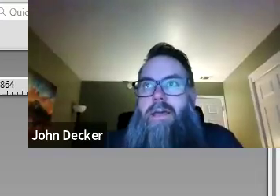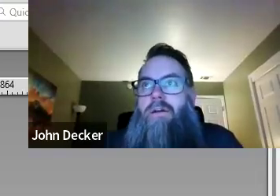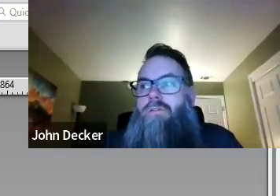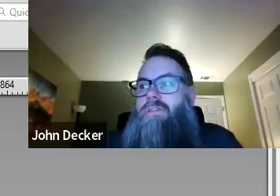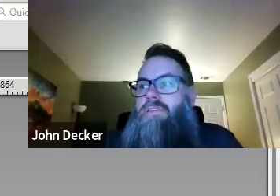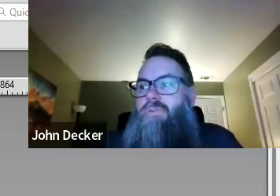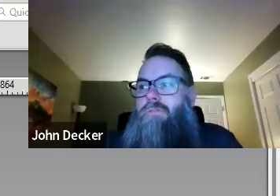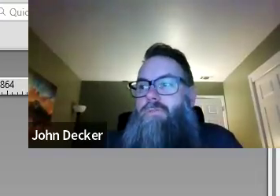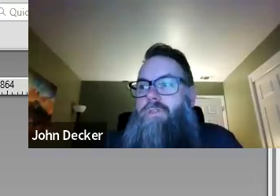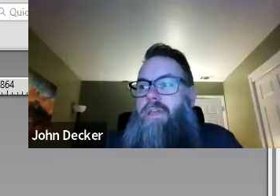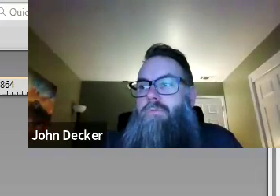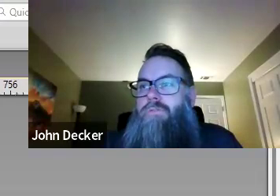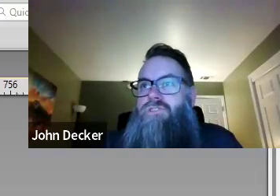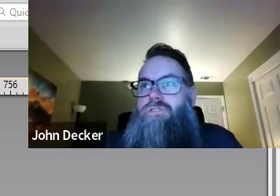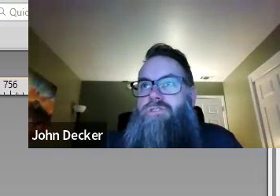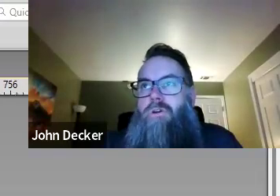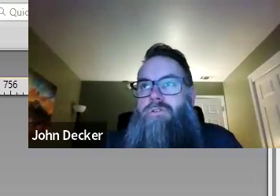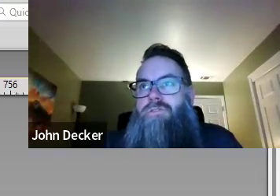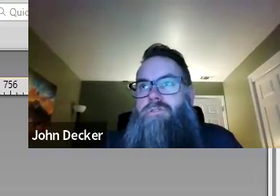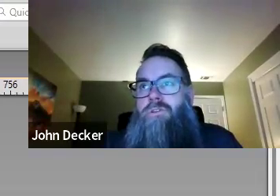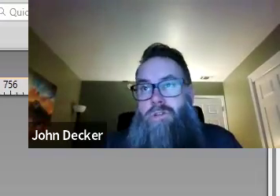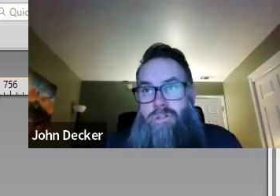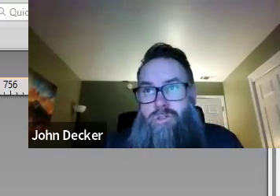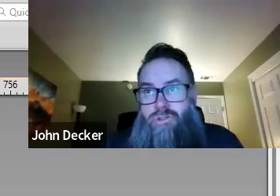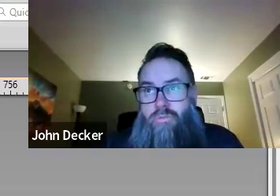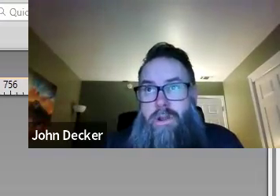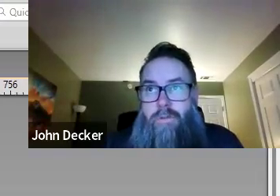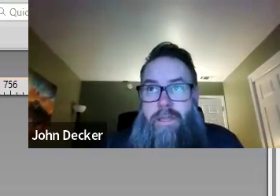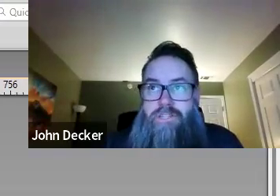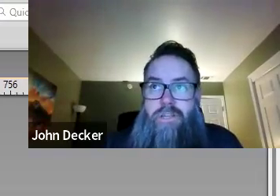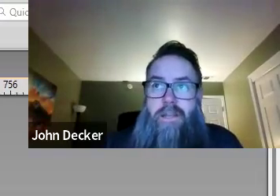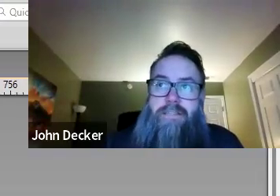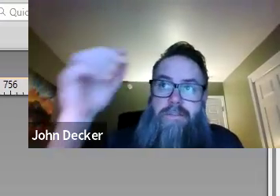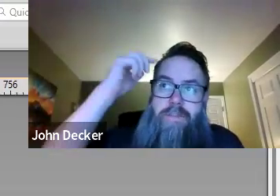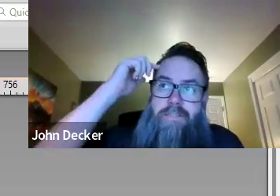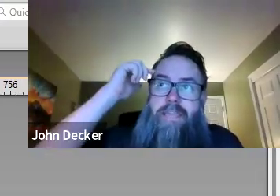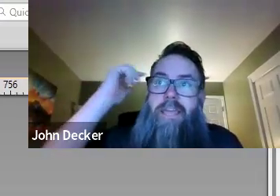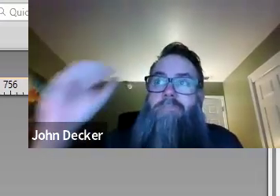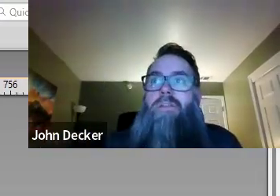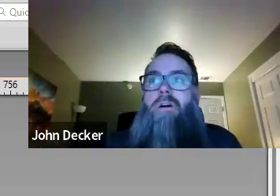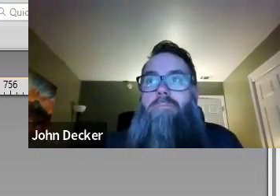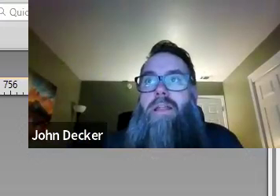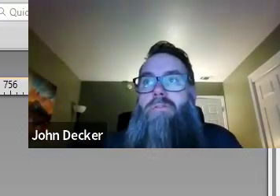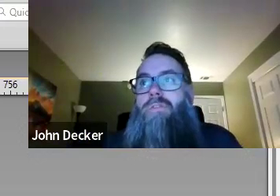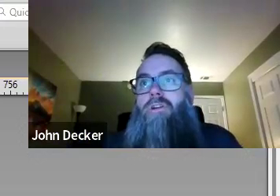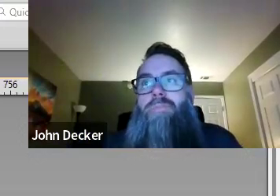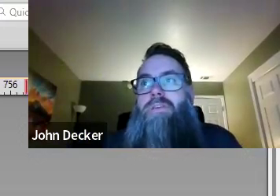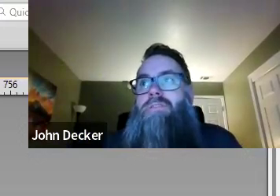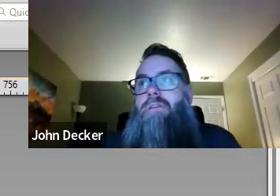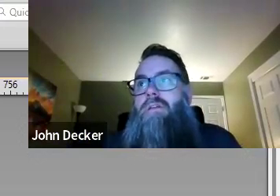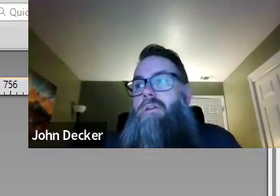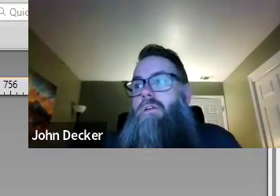to share that Alta has put forth a revision to our social recreation activities, camp, and